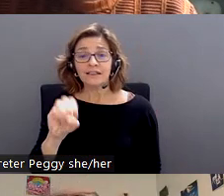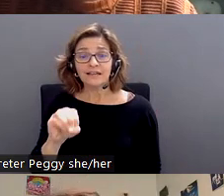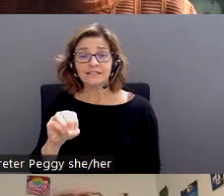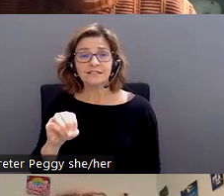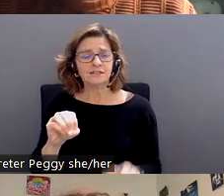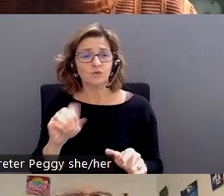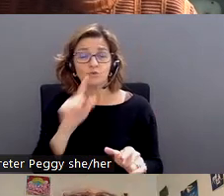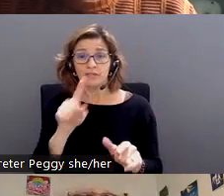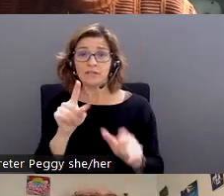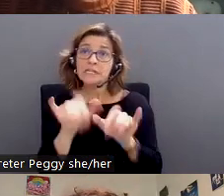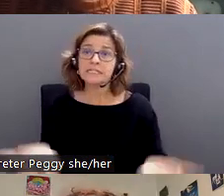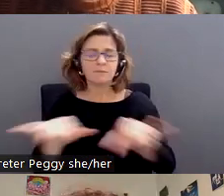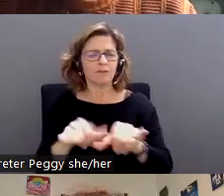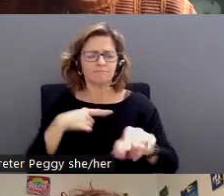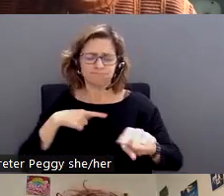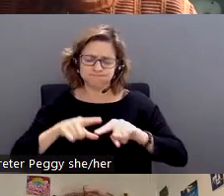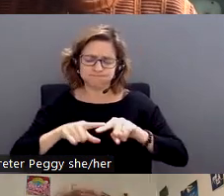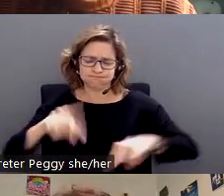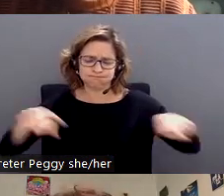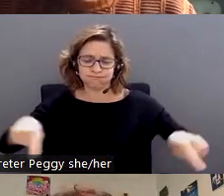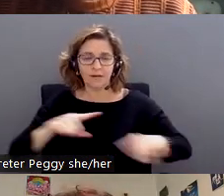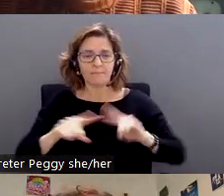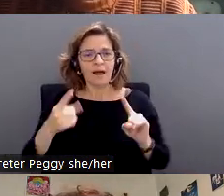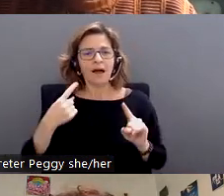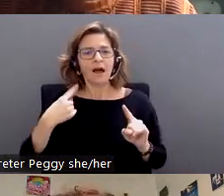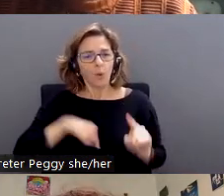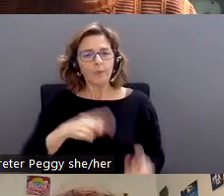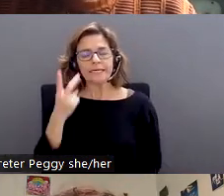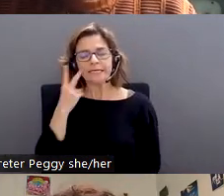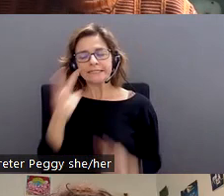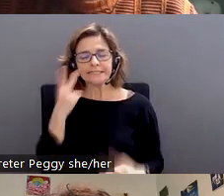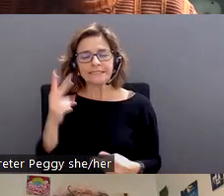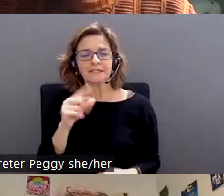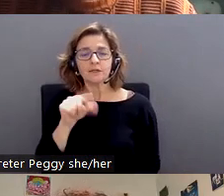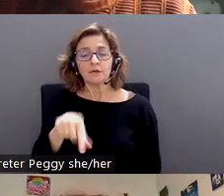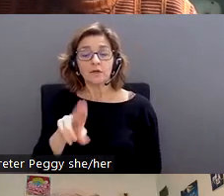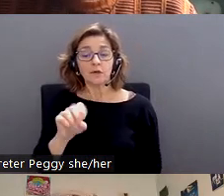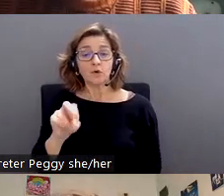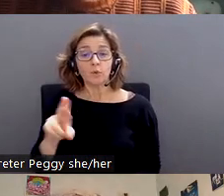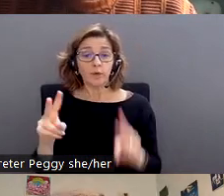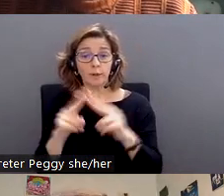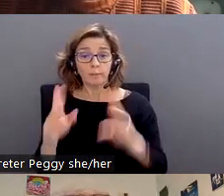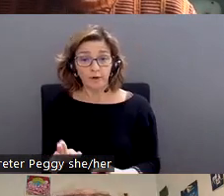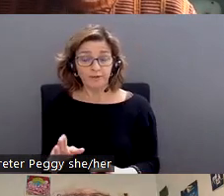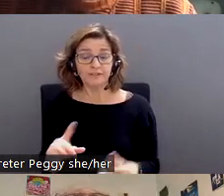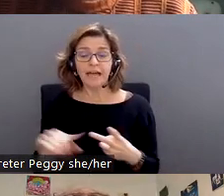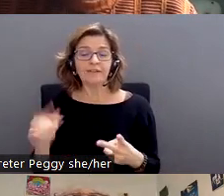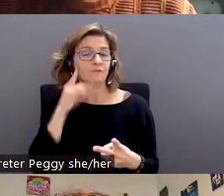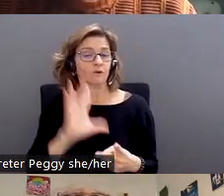is necessary as well. But we do see this so frequently in queer partnerships and for trans folks